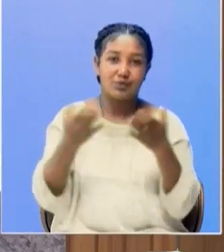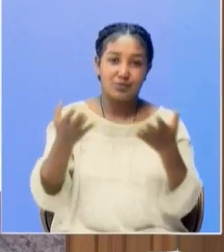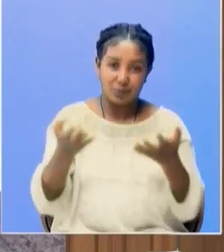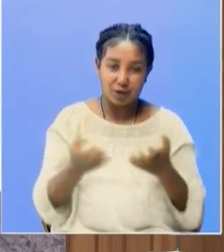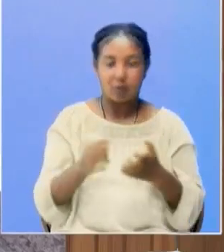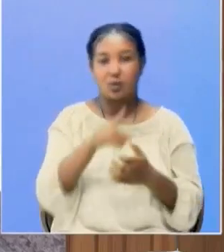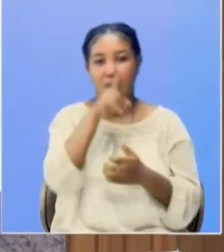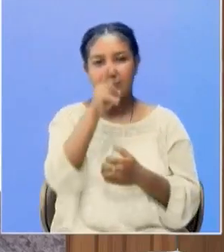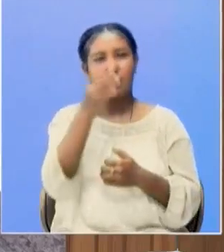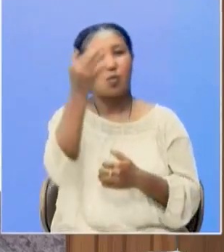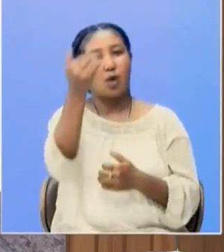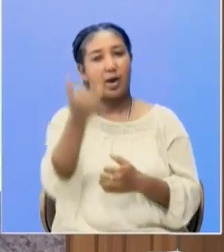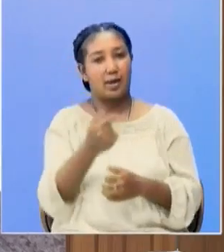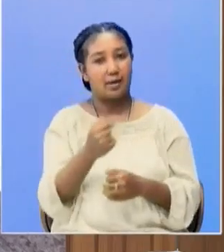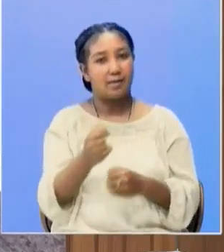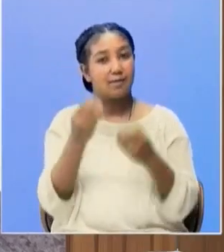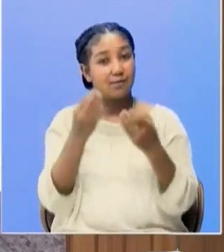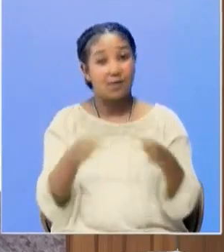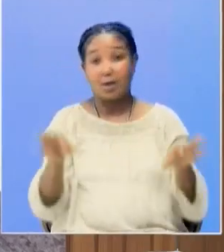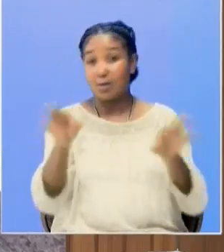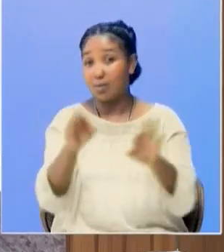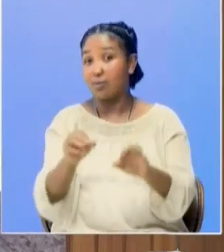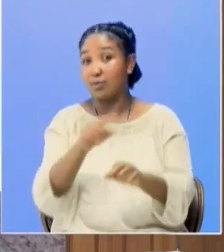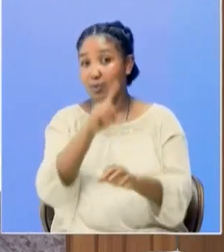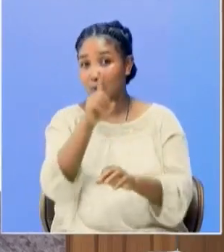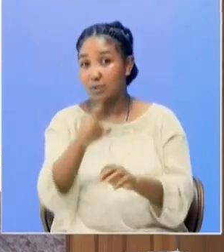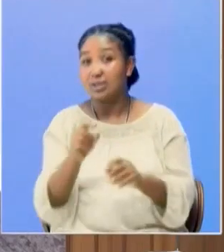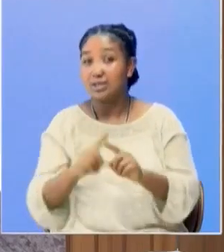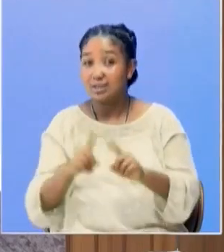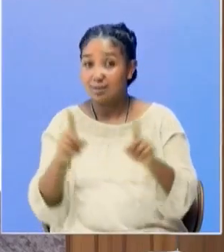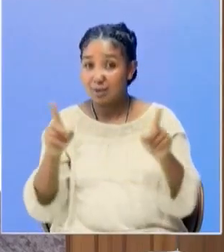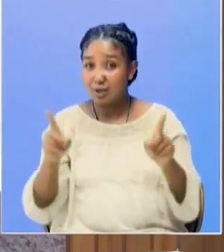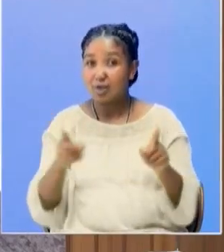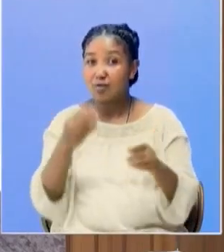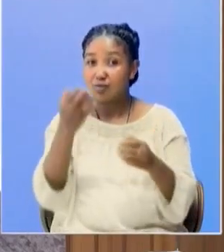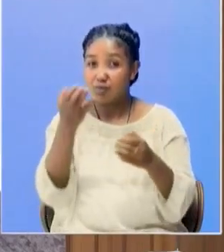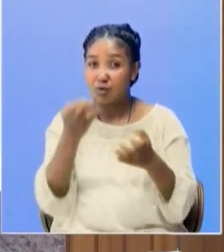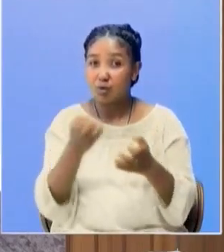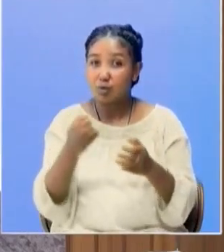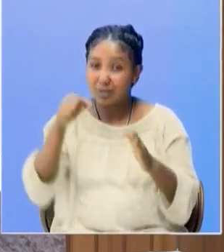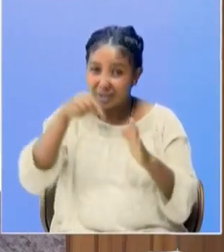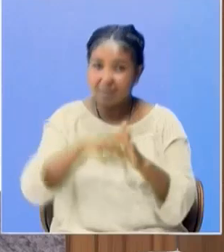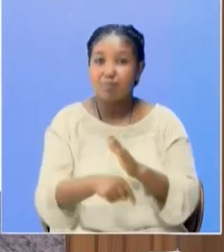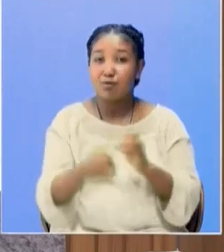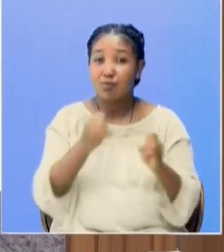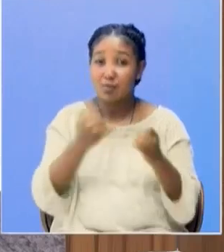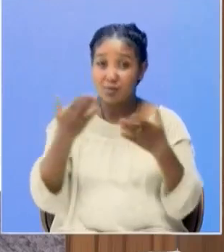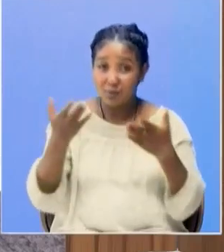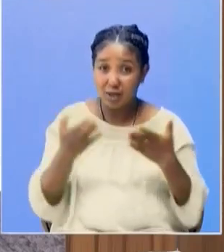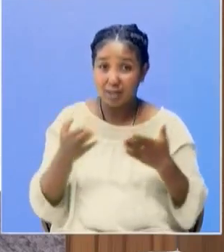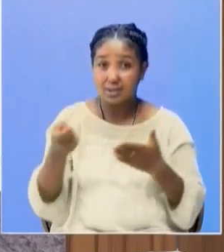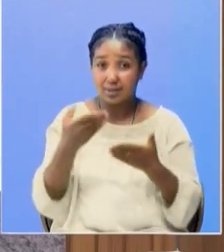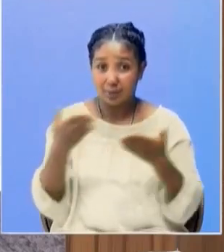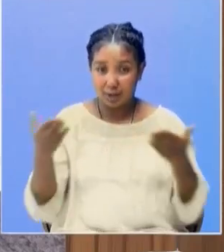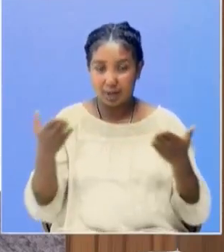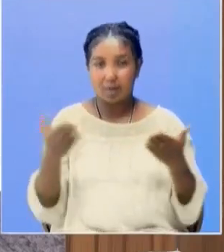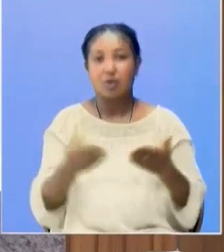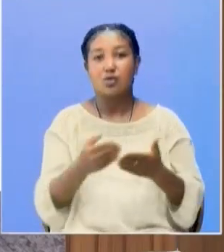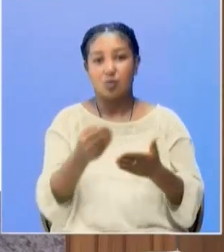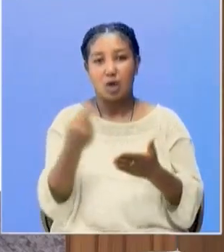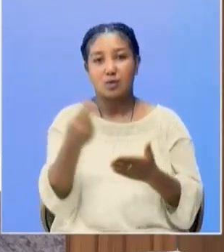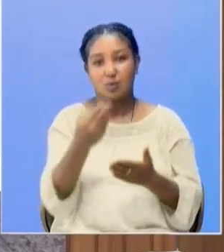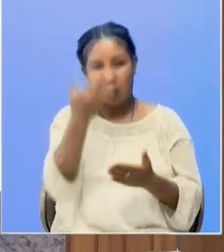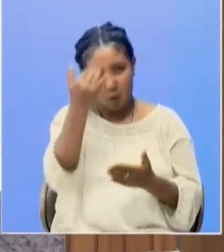can ask why. It's a very important question, especially if you want to know about deep information about something, you can